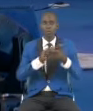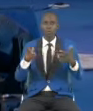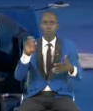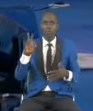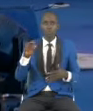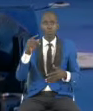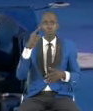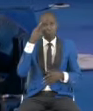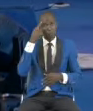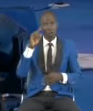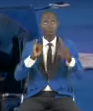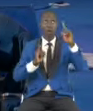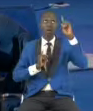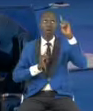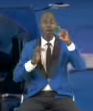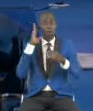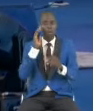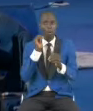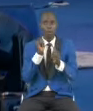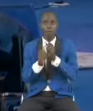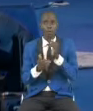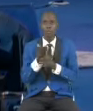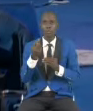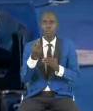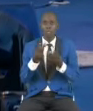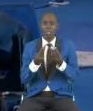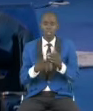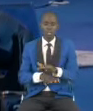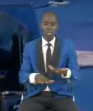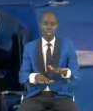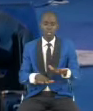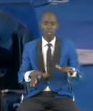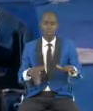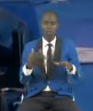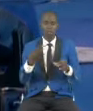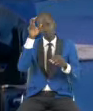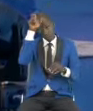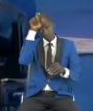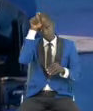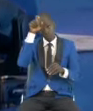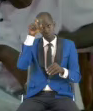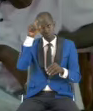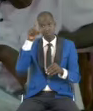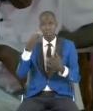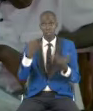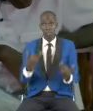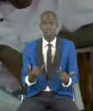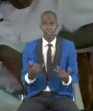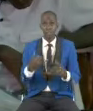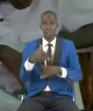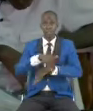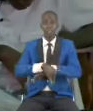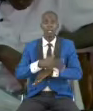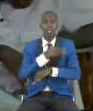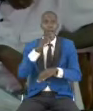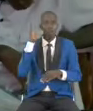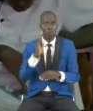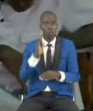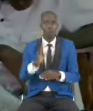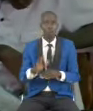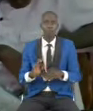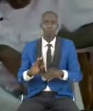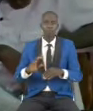through the land of Egypt this night, and will smite all the firstborn in the